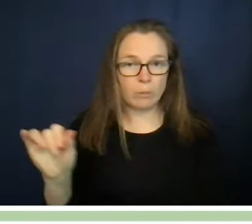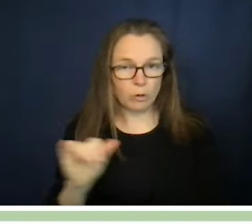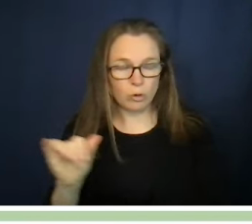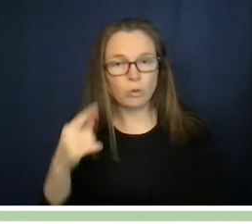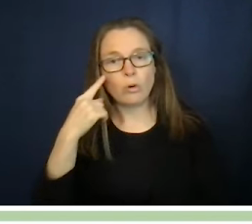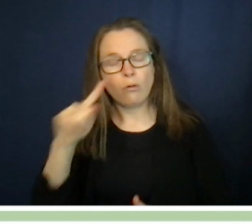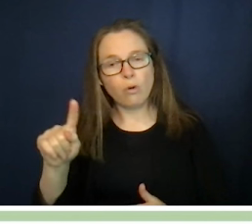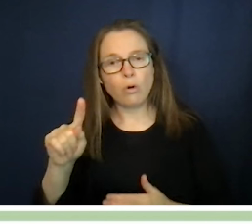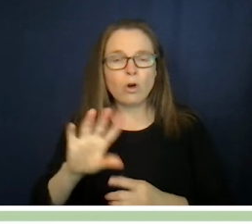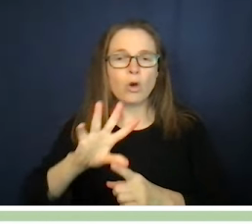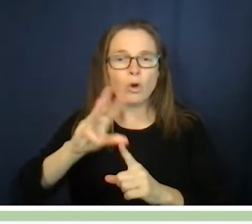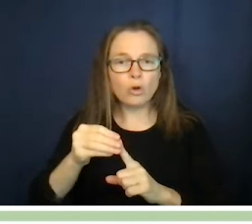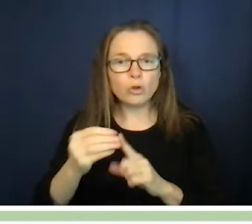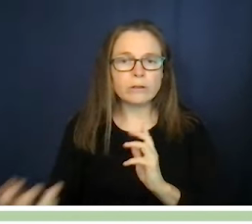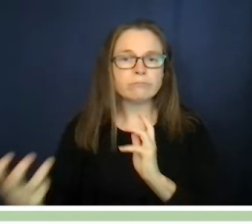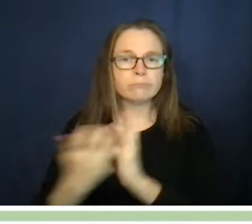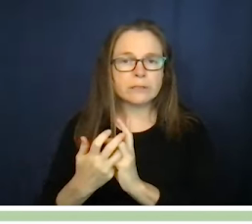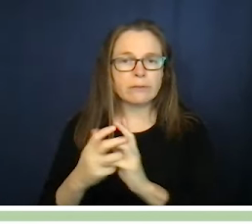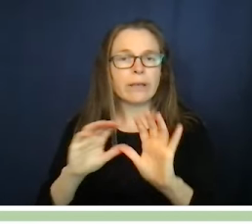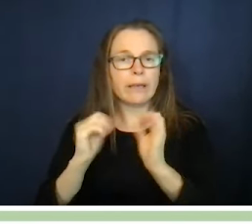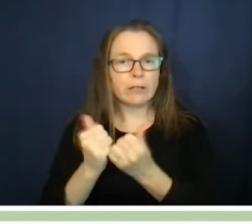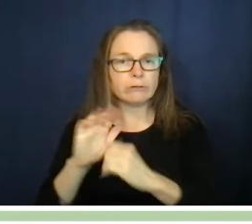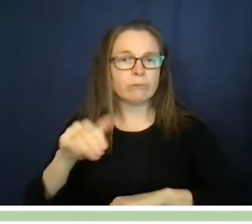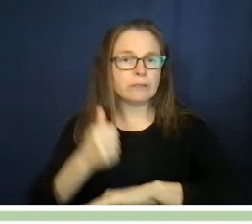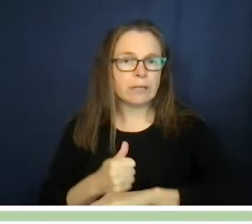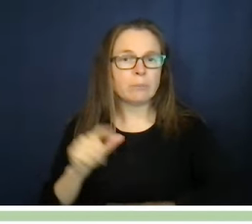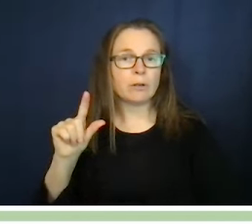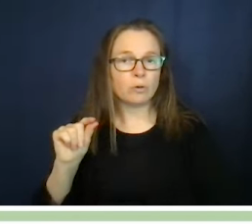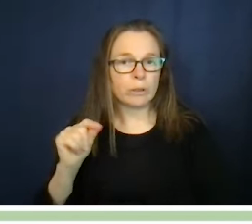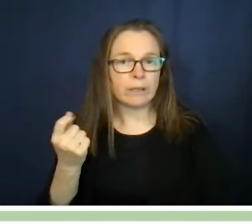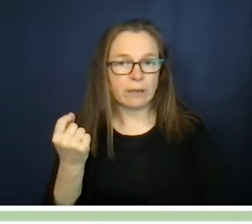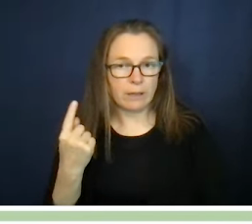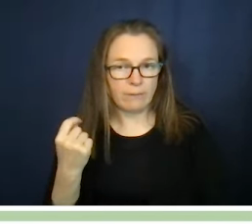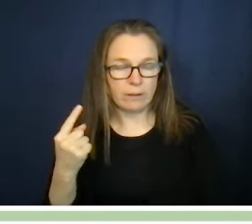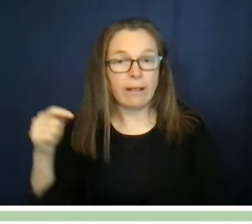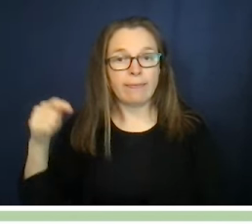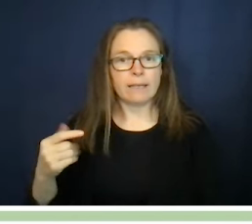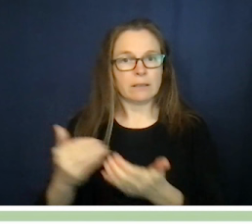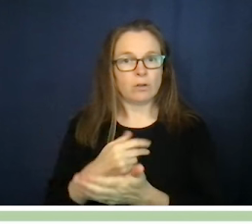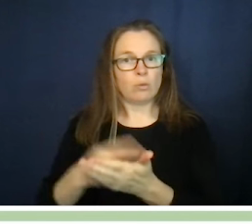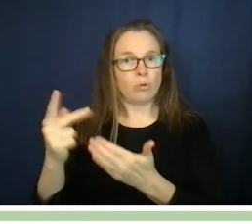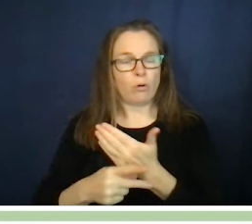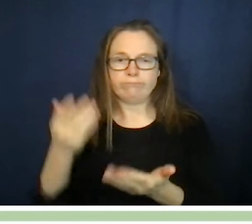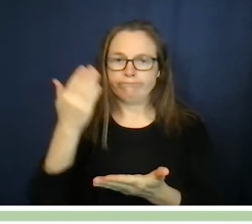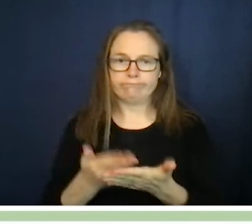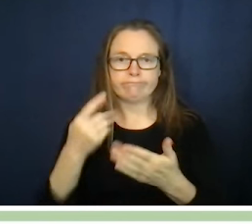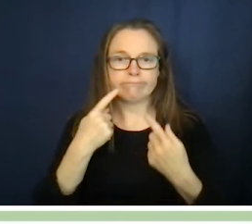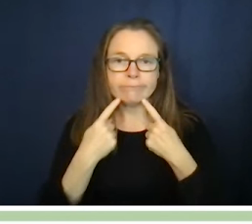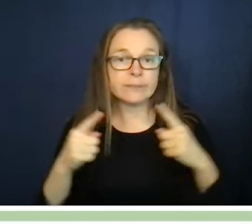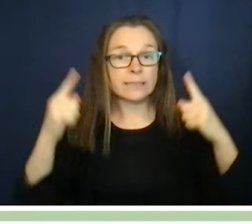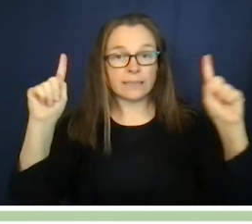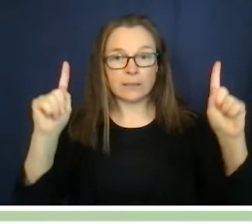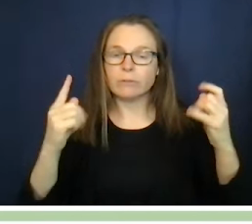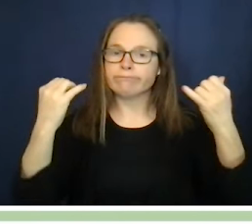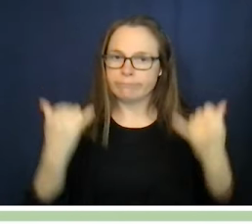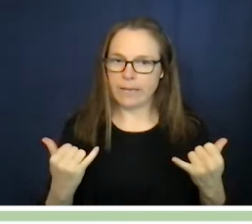specific agencies, which started back in 2011. This pilot proved to be very successful, which led us